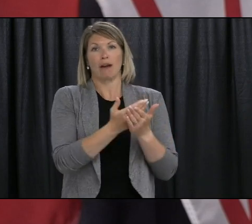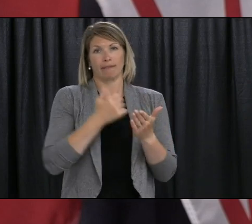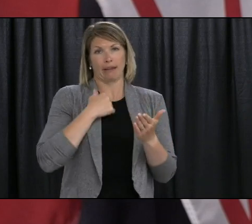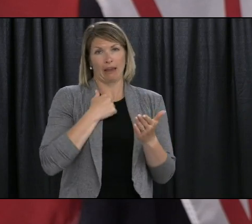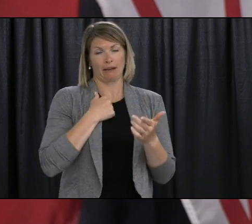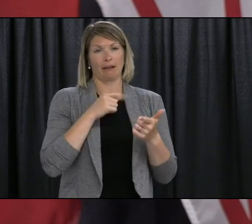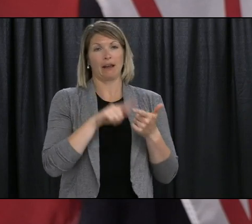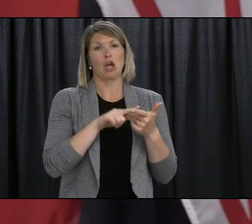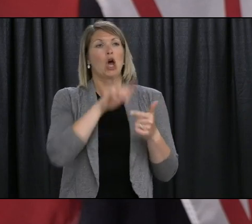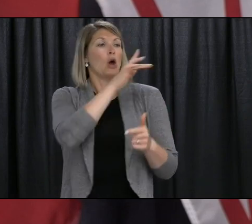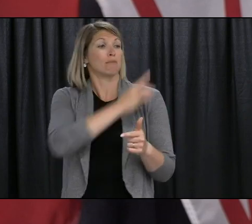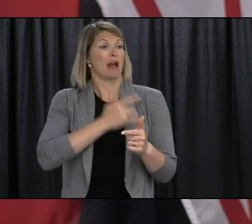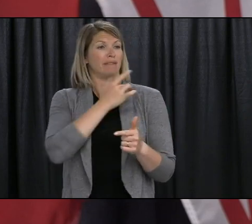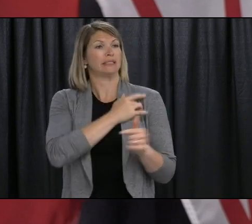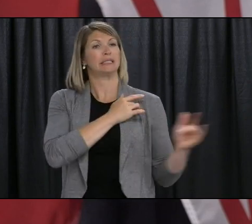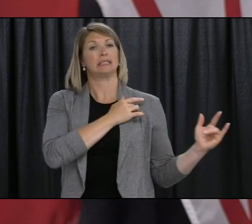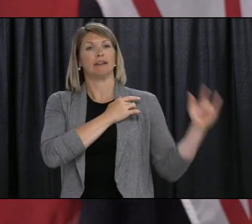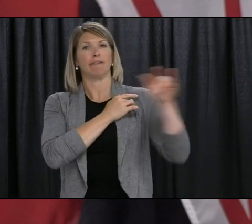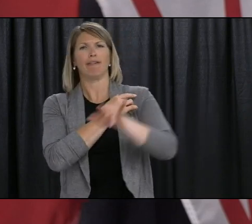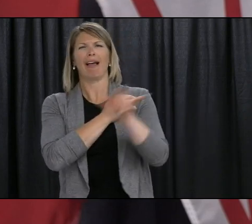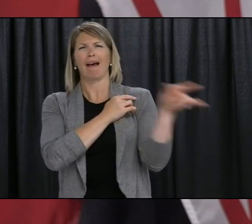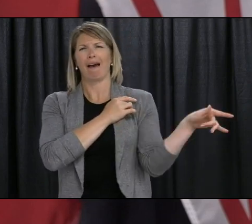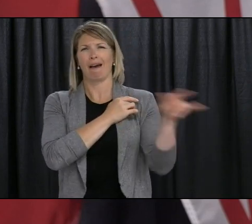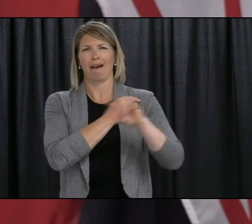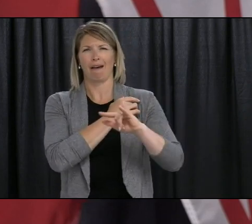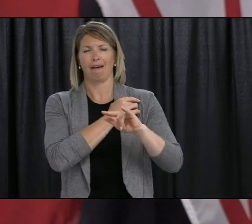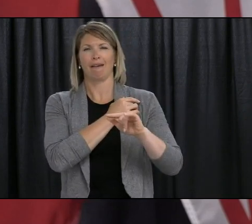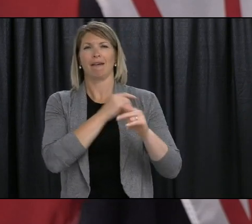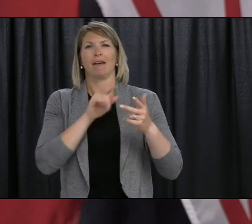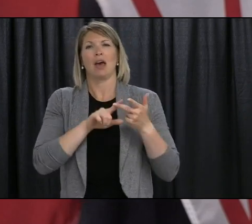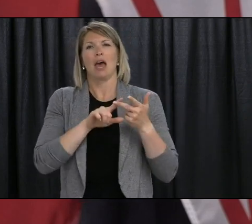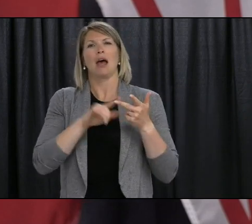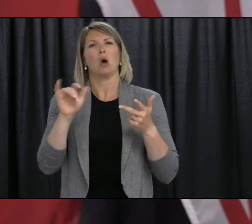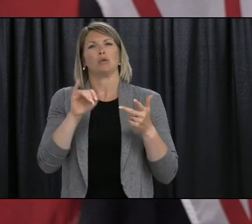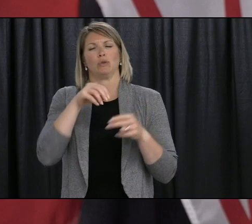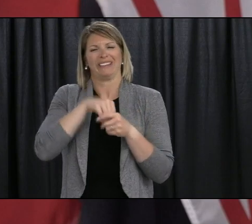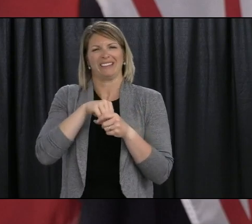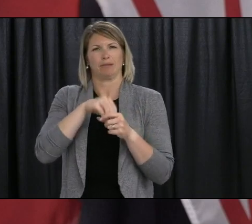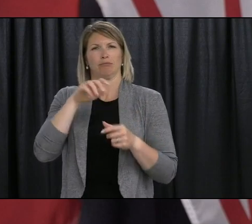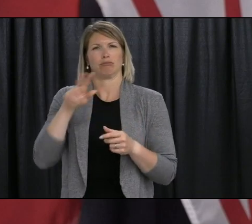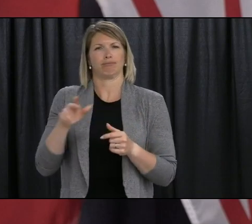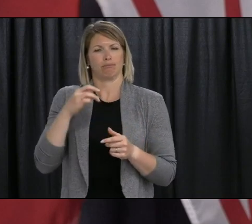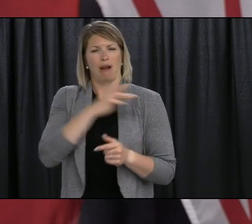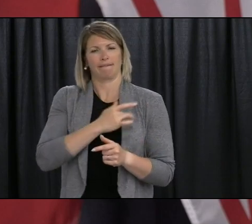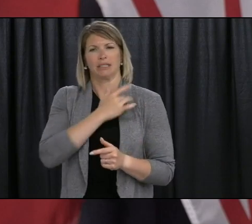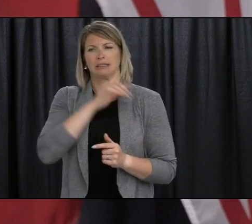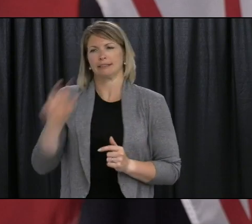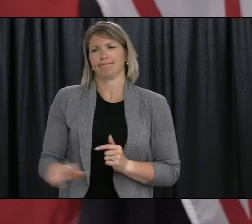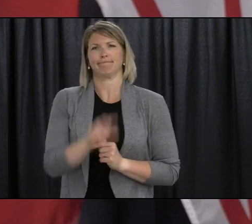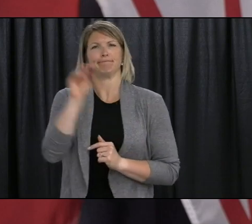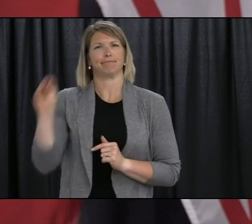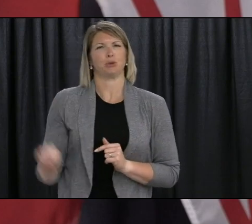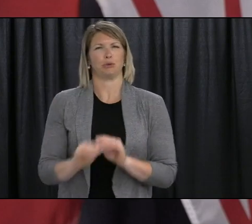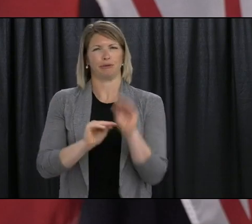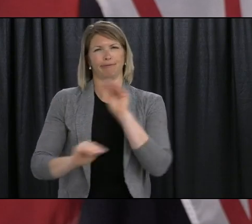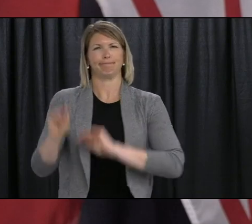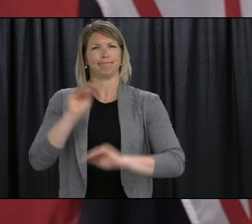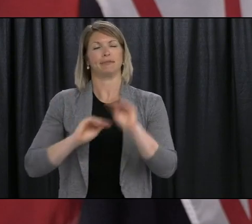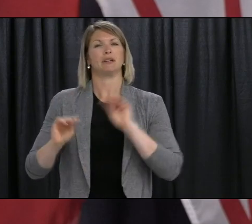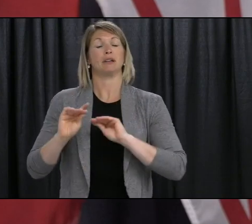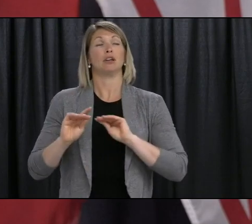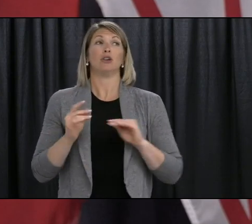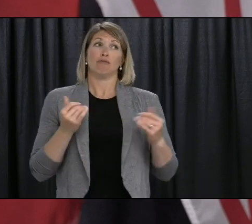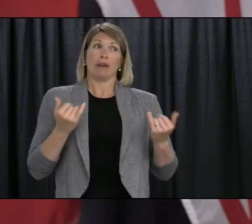3 within the province and so on. So, what we've seen this, showing up in many jurisdictions within the world. The federal government has